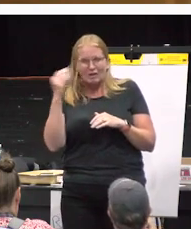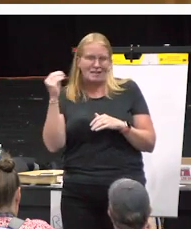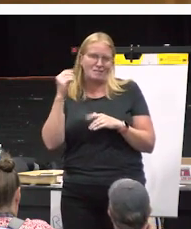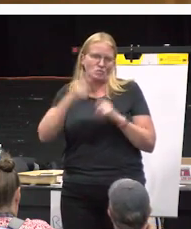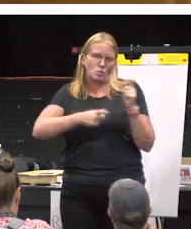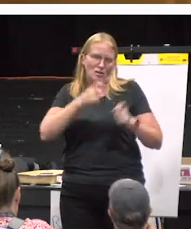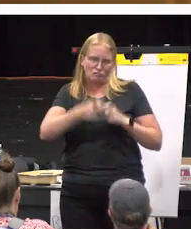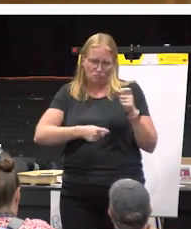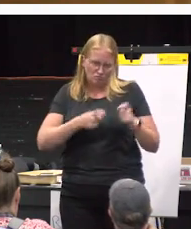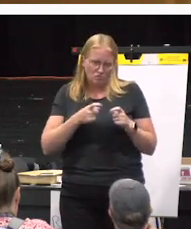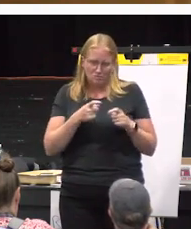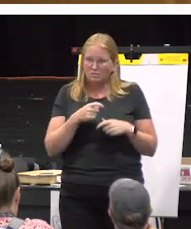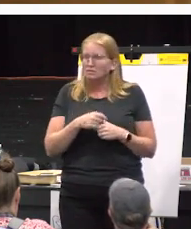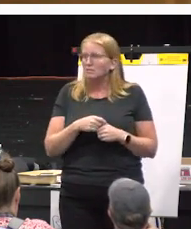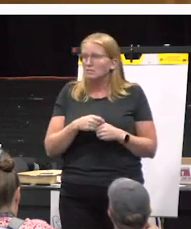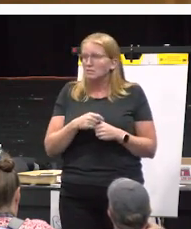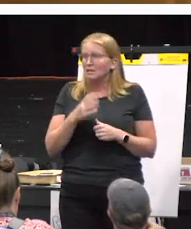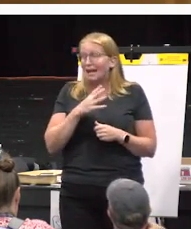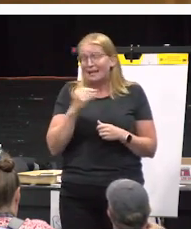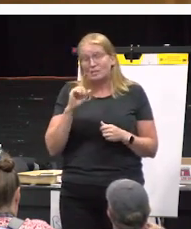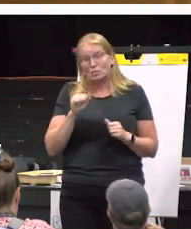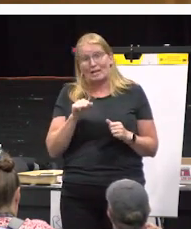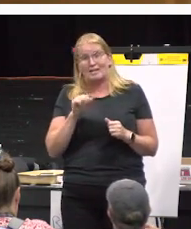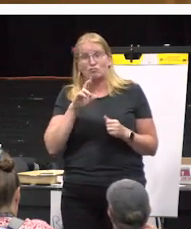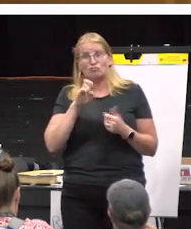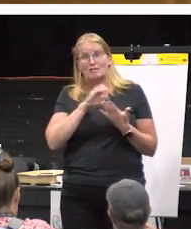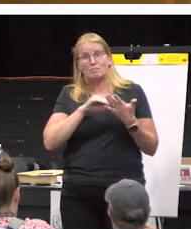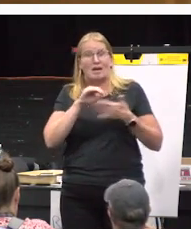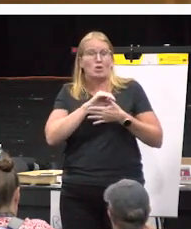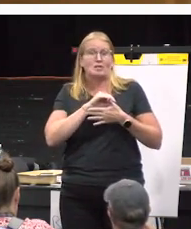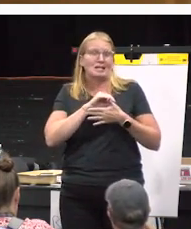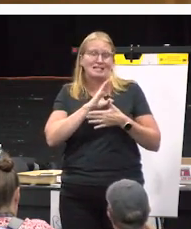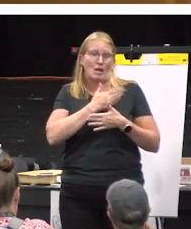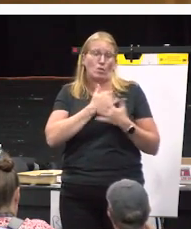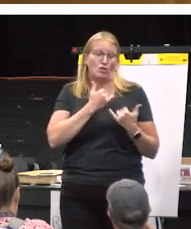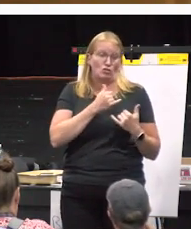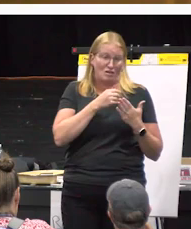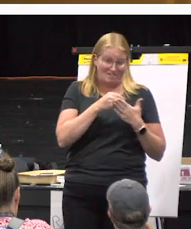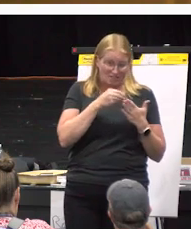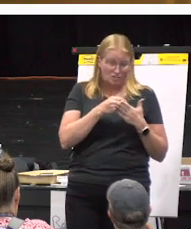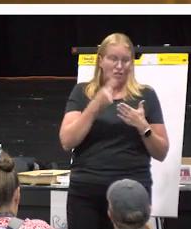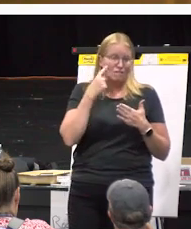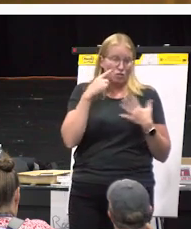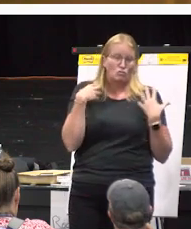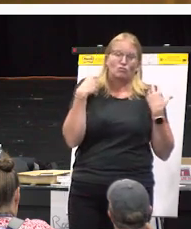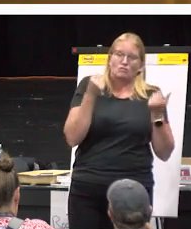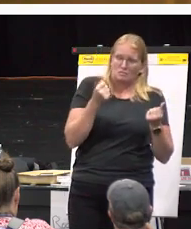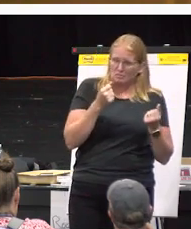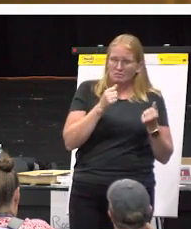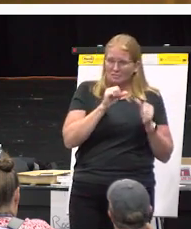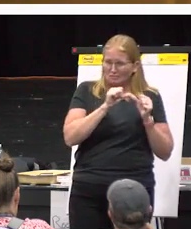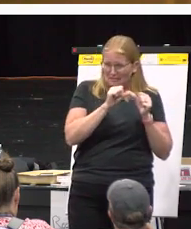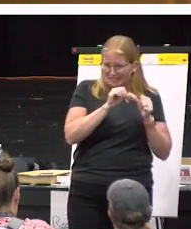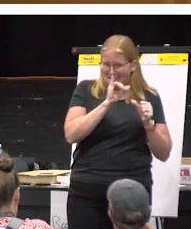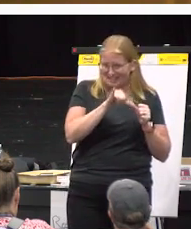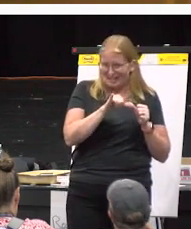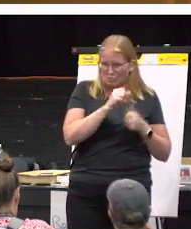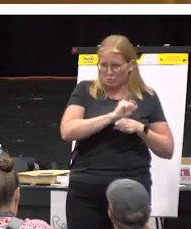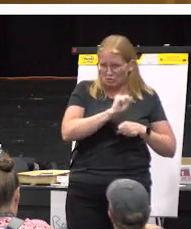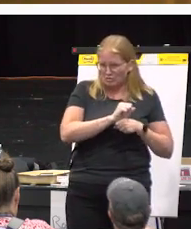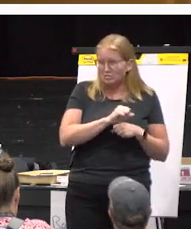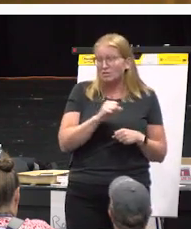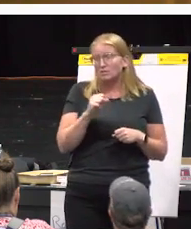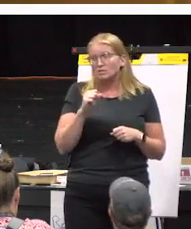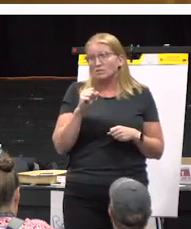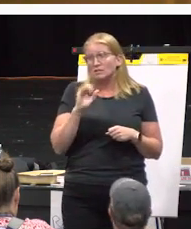and appropriately reprioritize existing funds for recovery and resilience initiatives. In addition to